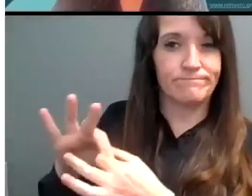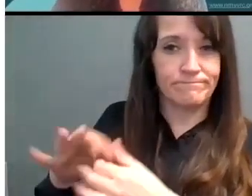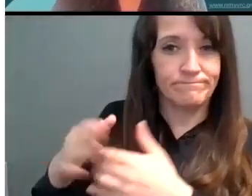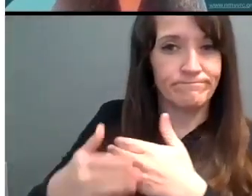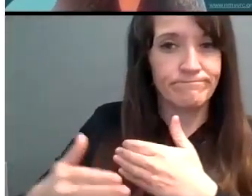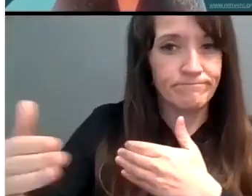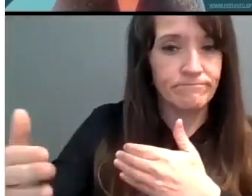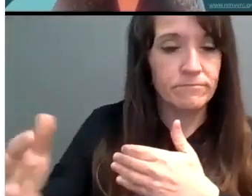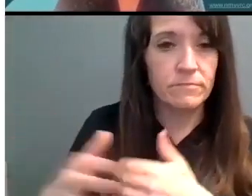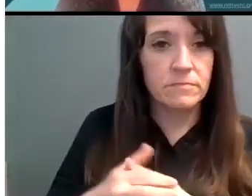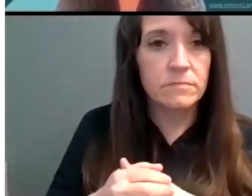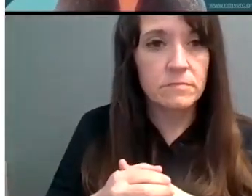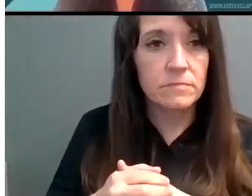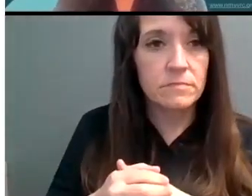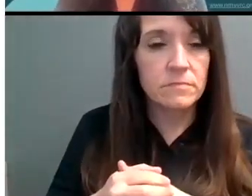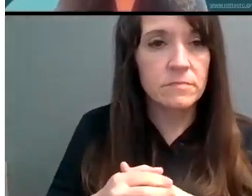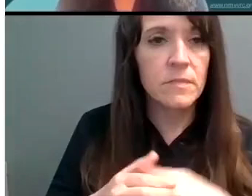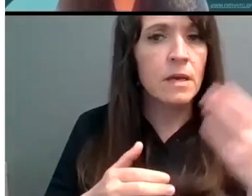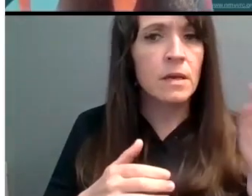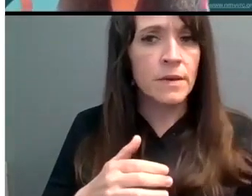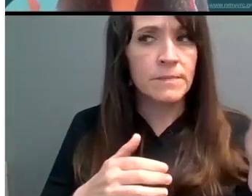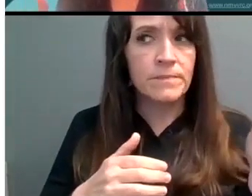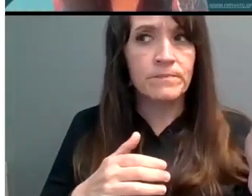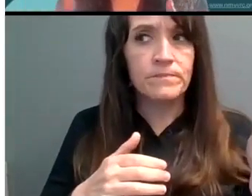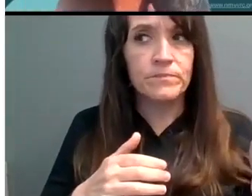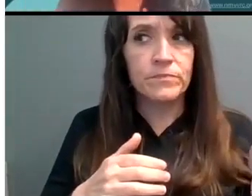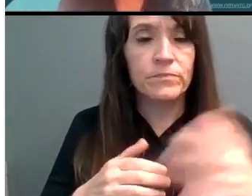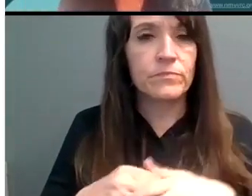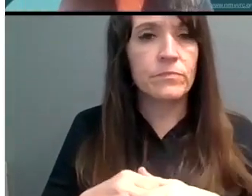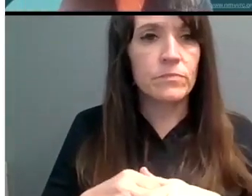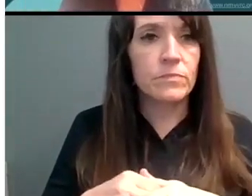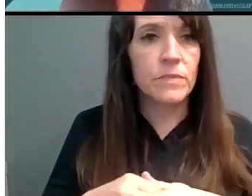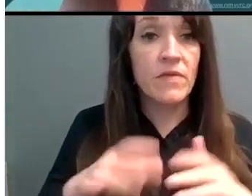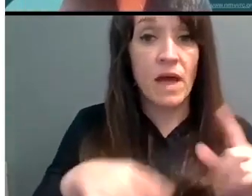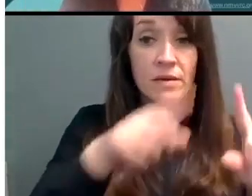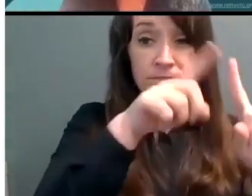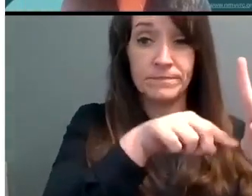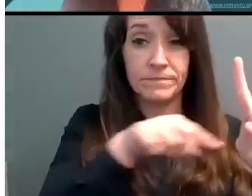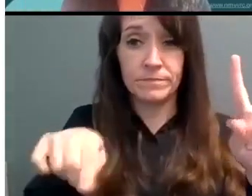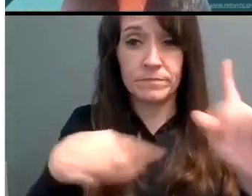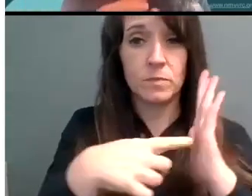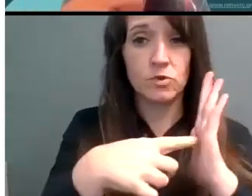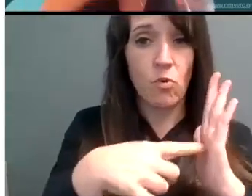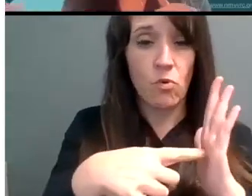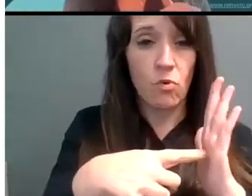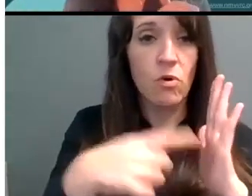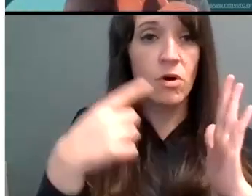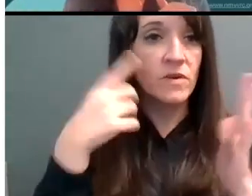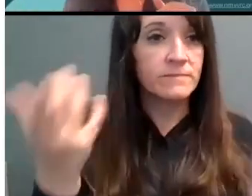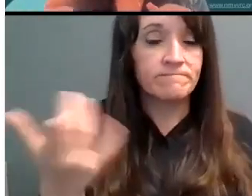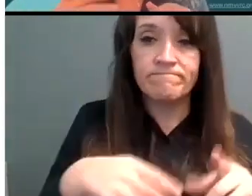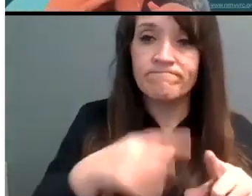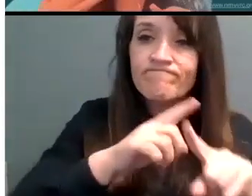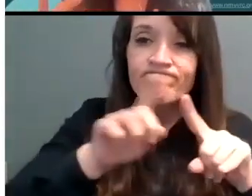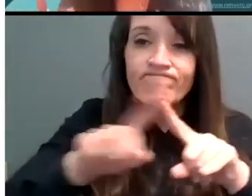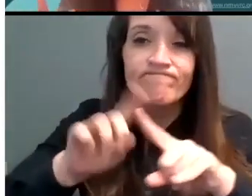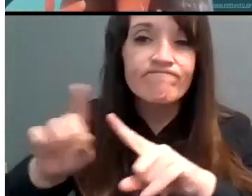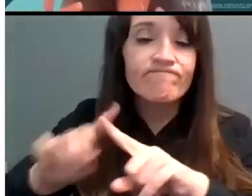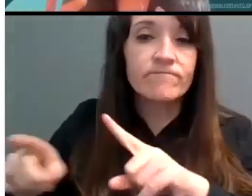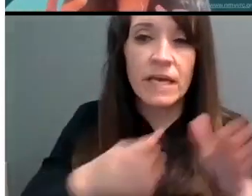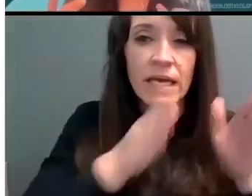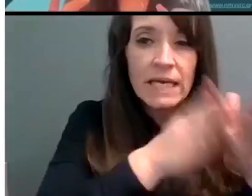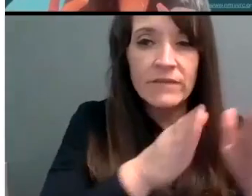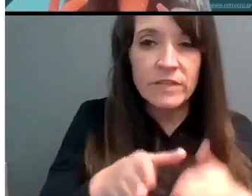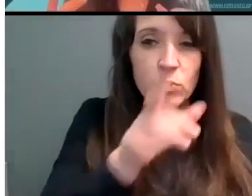So this is just kind of a slide that demonstrates just looking at individual resilience trajectories. This is a very